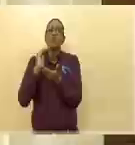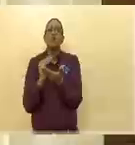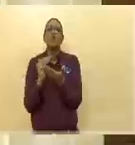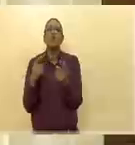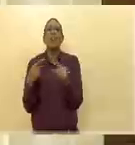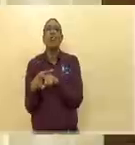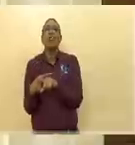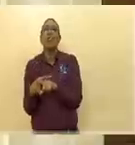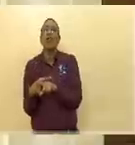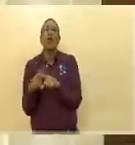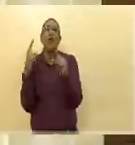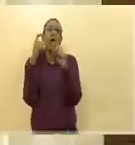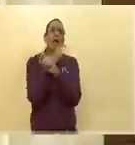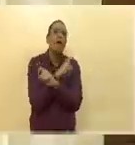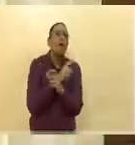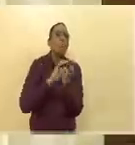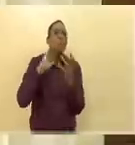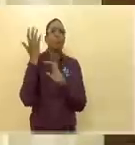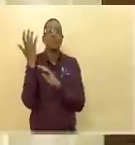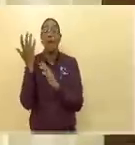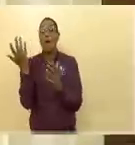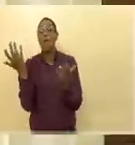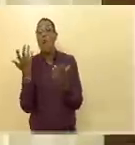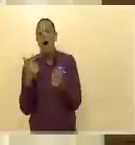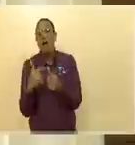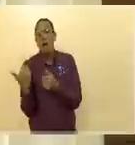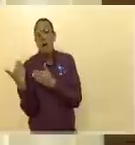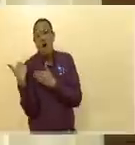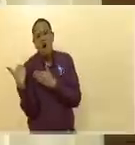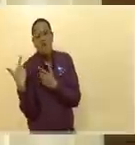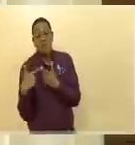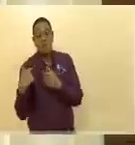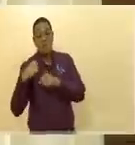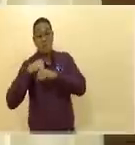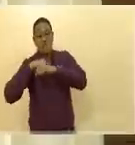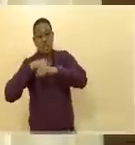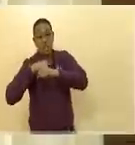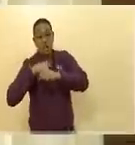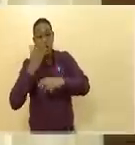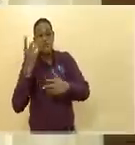complications of accountability, security,